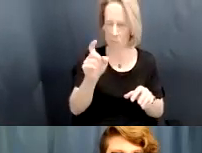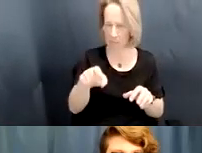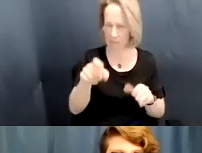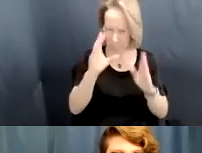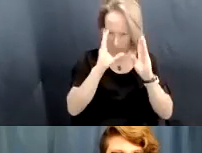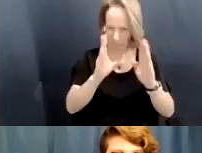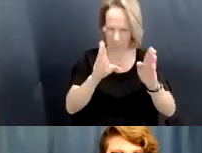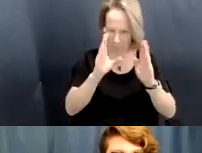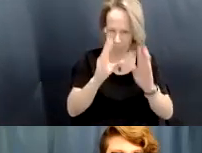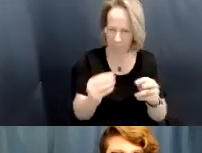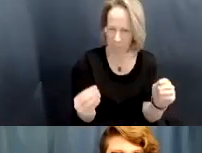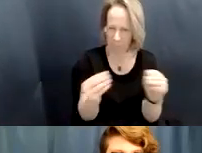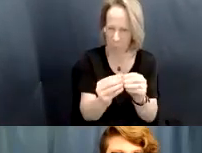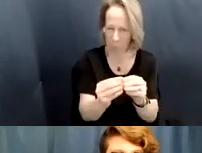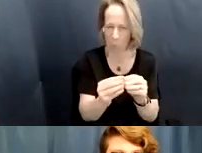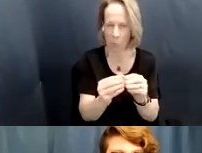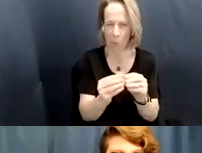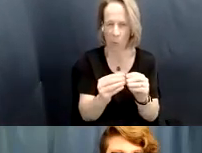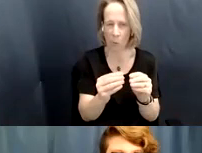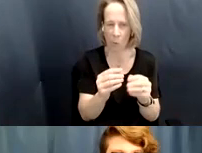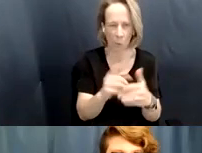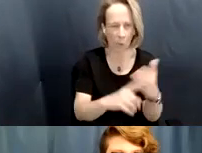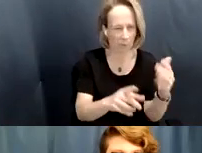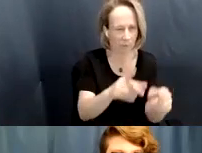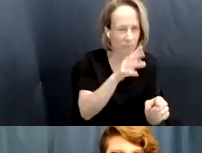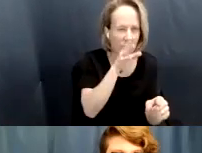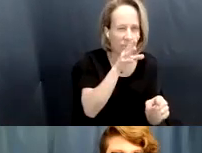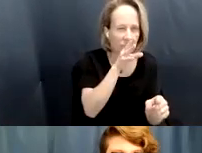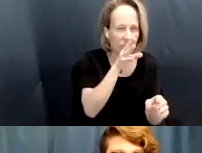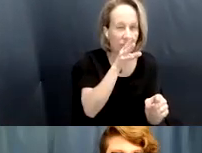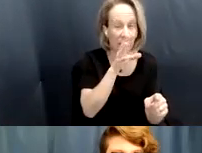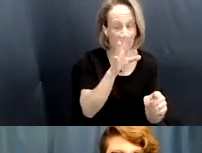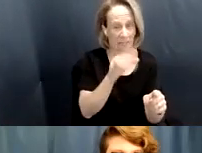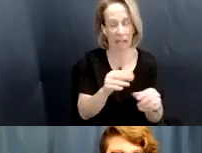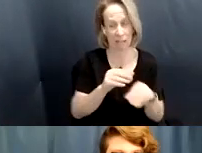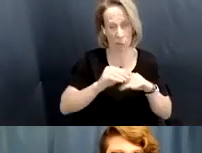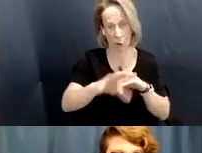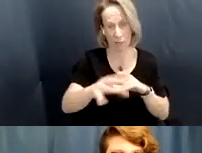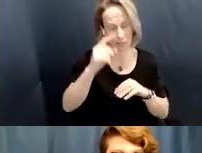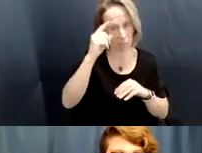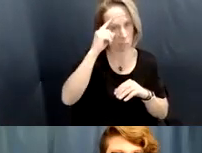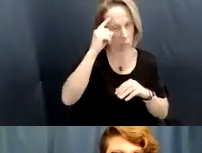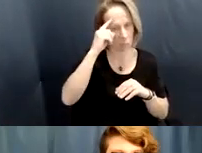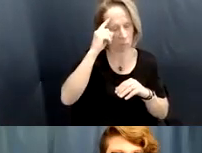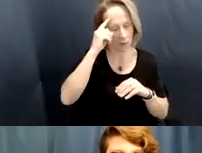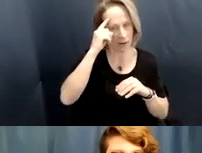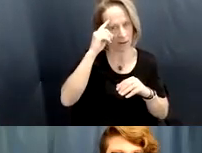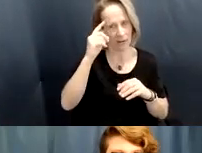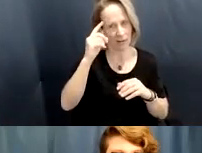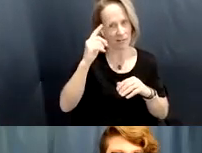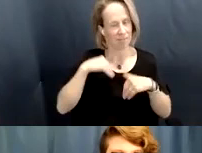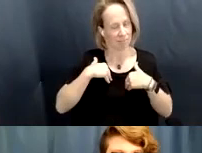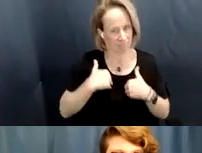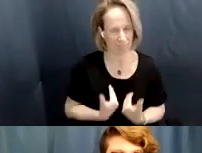span to words, and that equals a brain drain. Especially when it's like